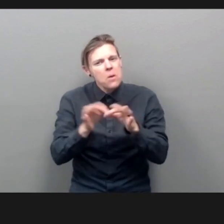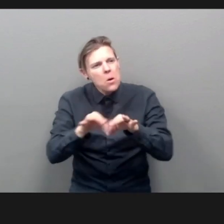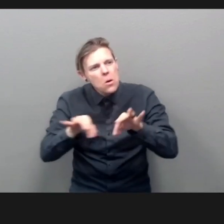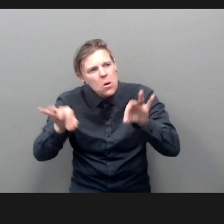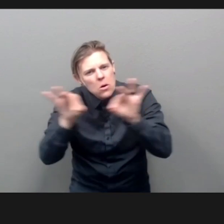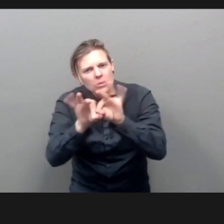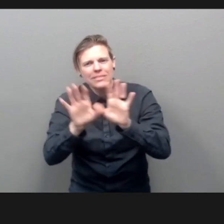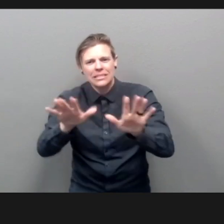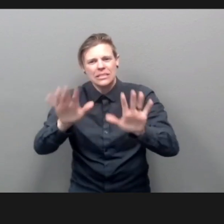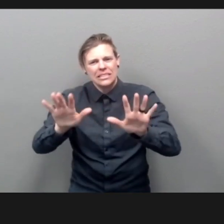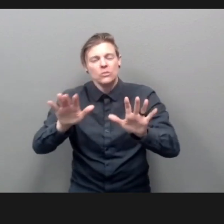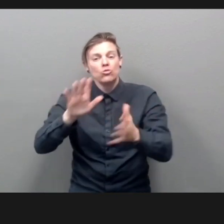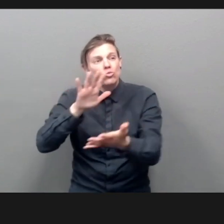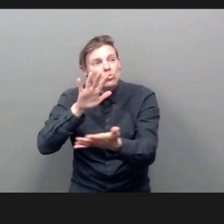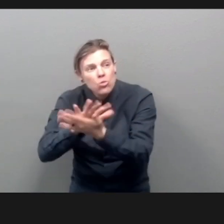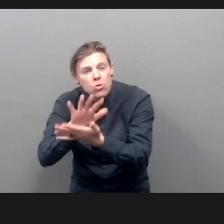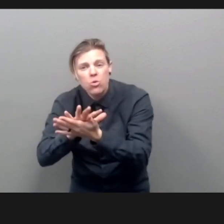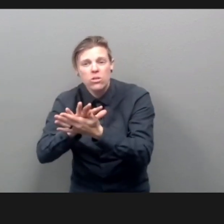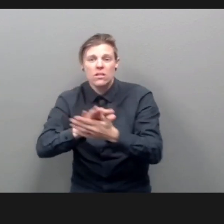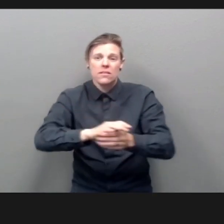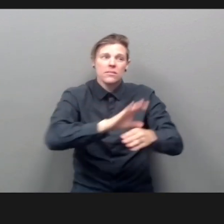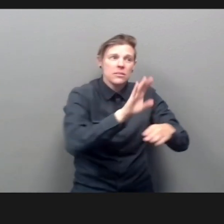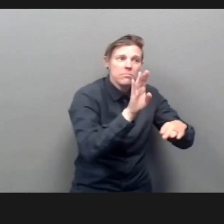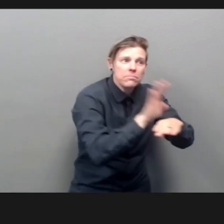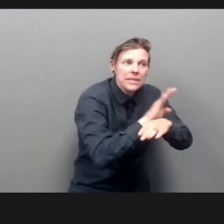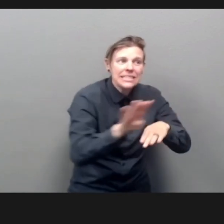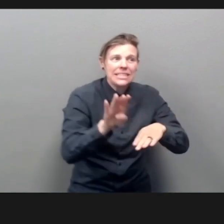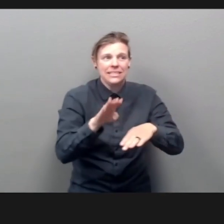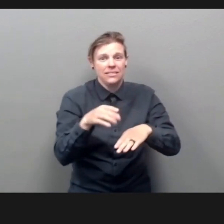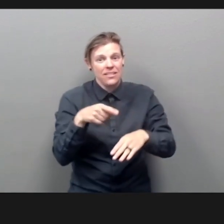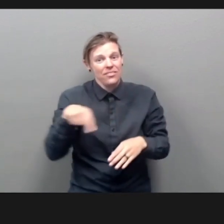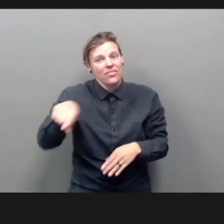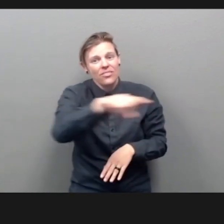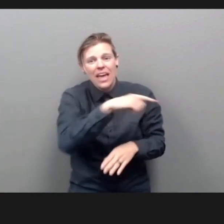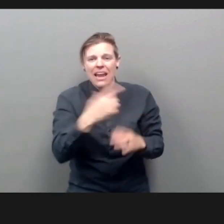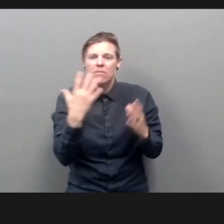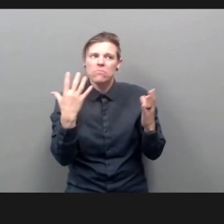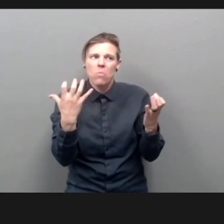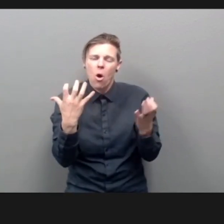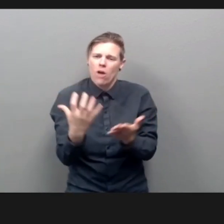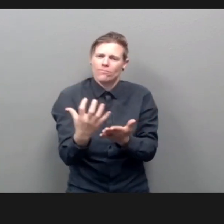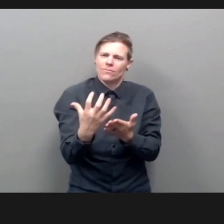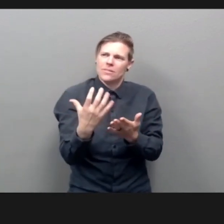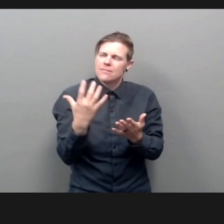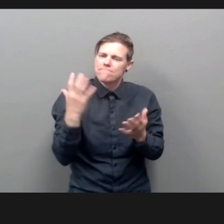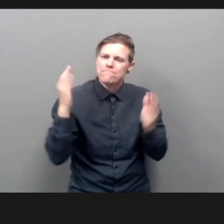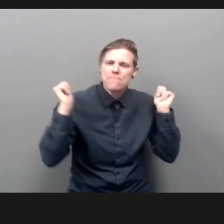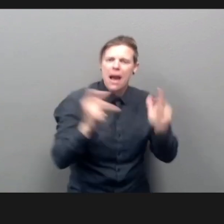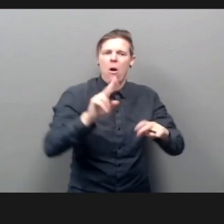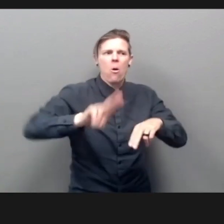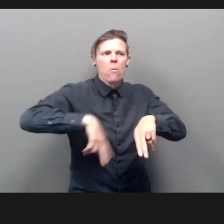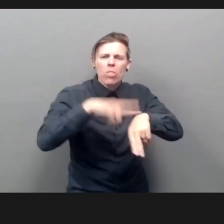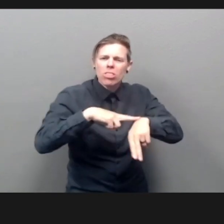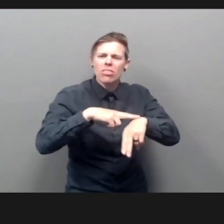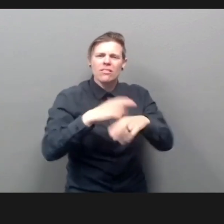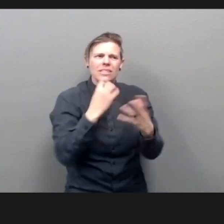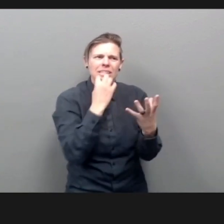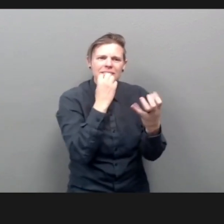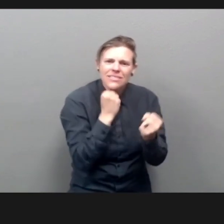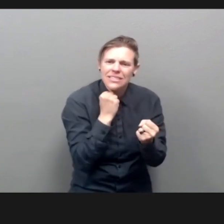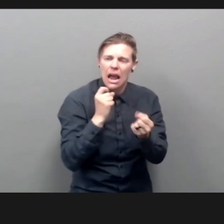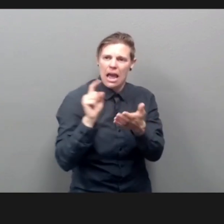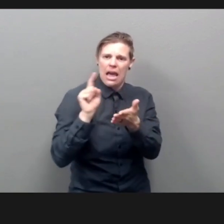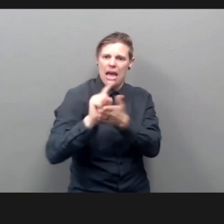businesses deserve the ability to know that every single week they aren't going to have one of